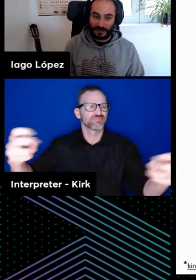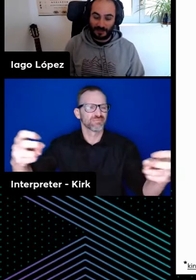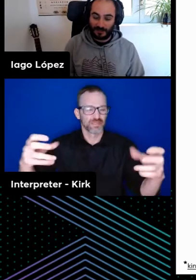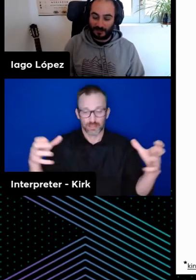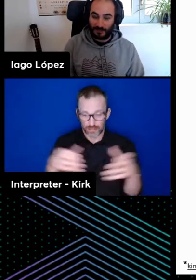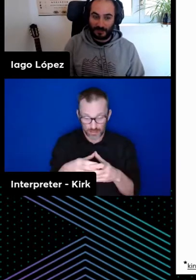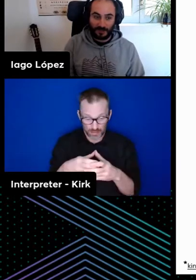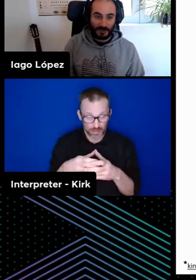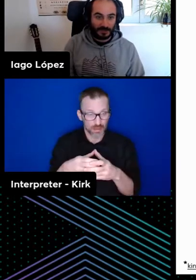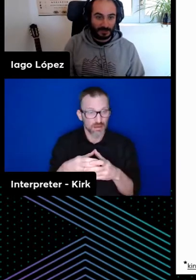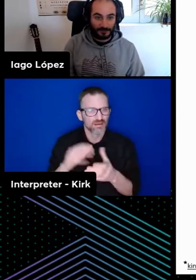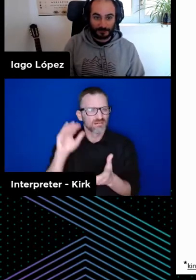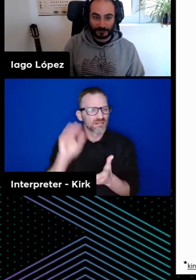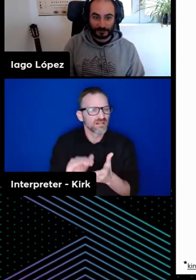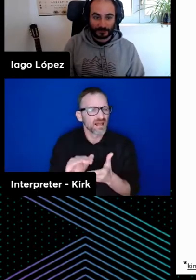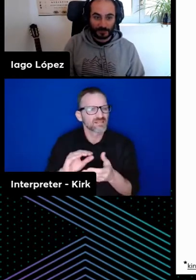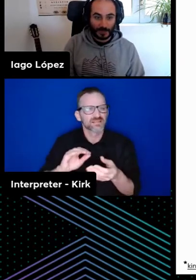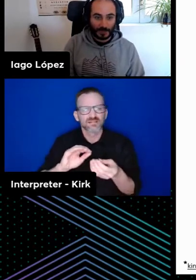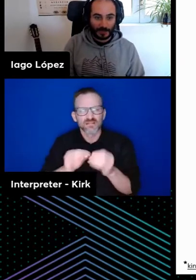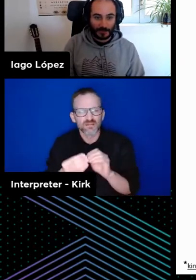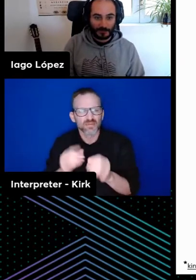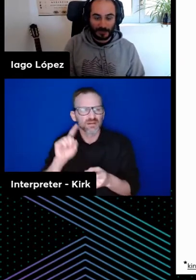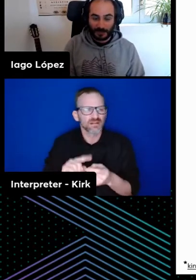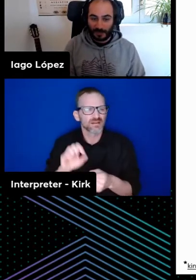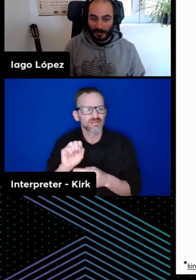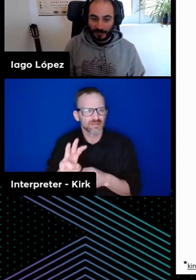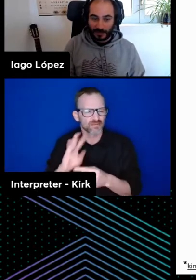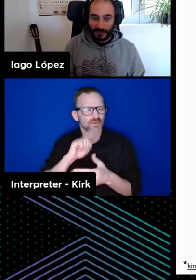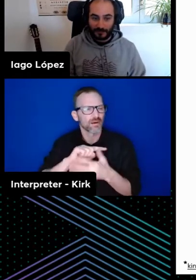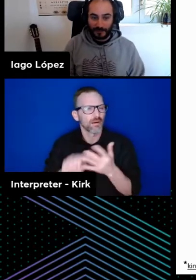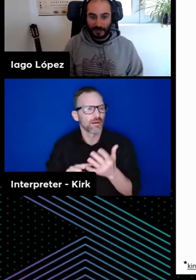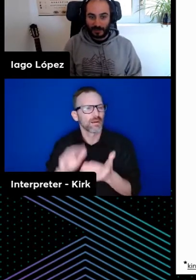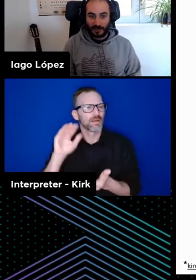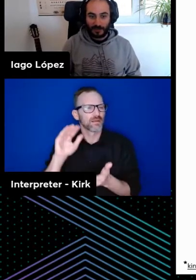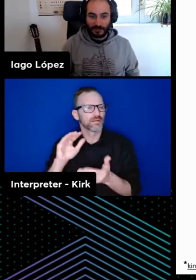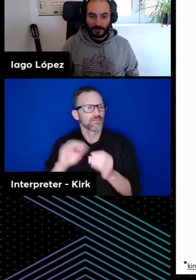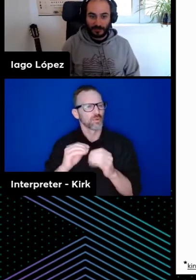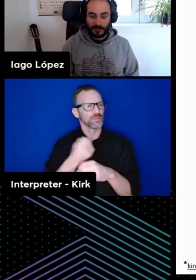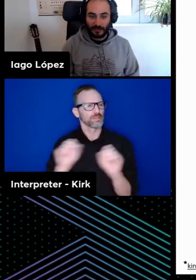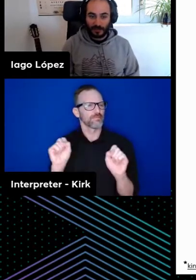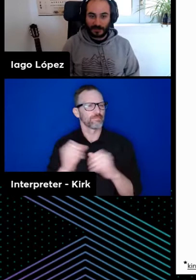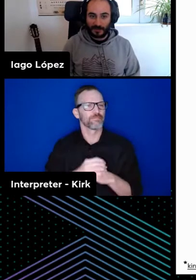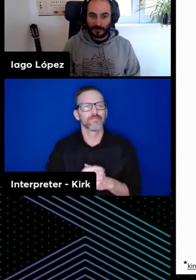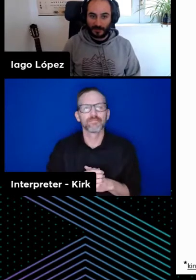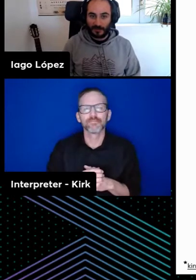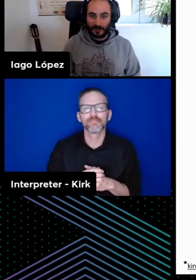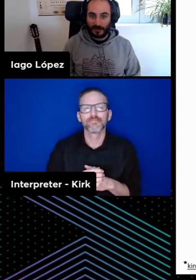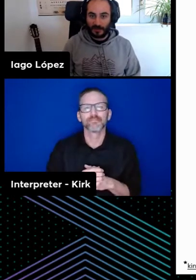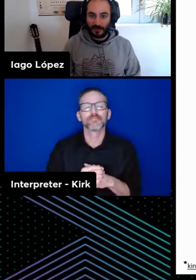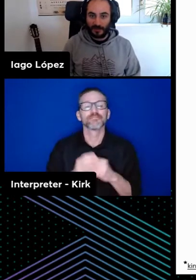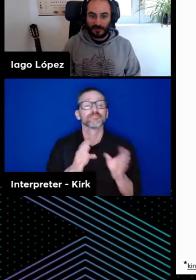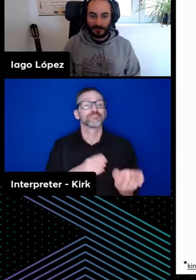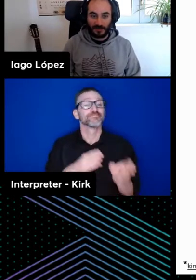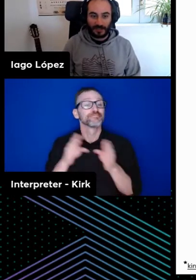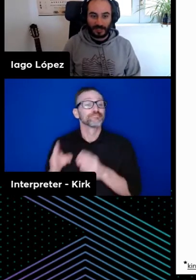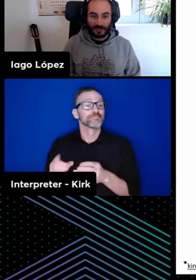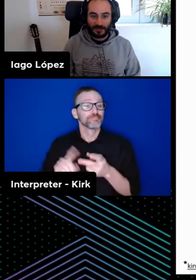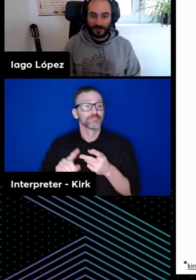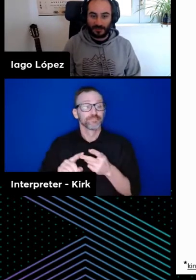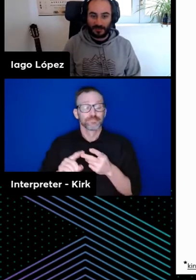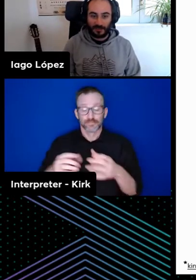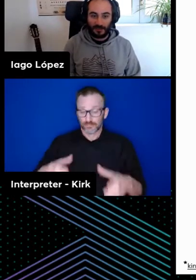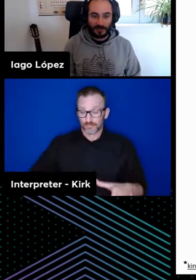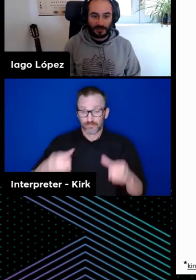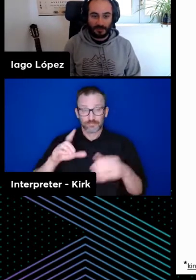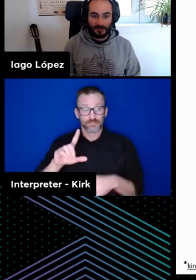less likely that you have a vulnerability. Um, yeah, it it also a container Linux also has